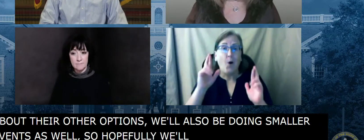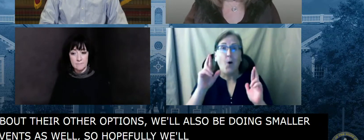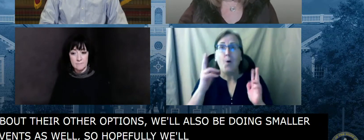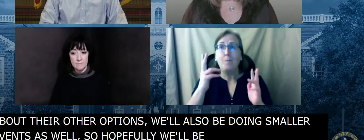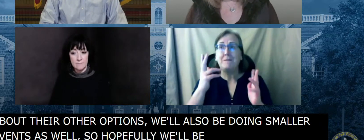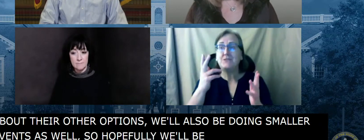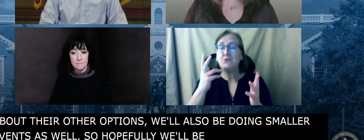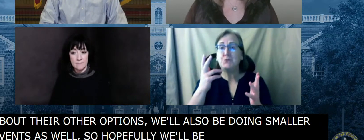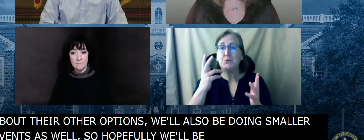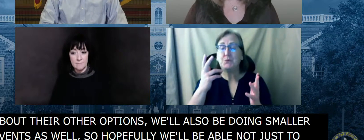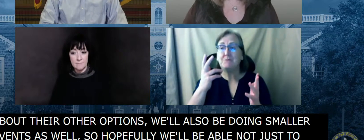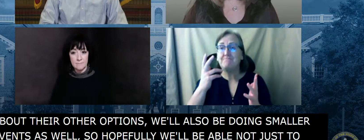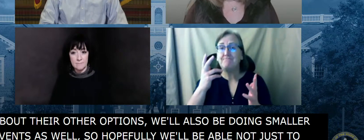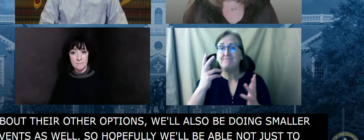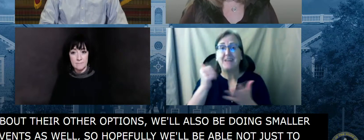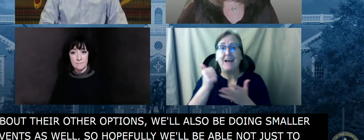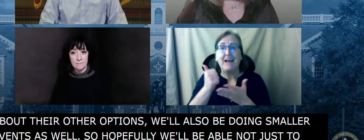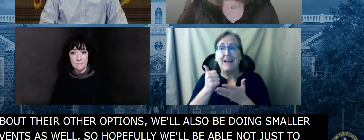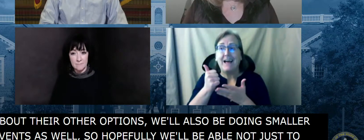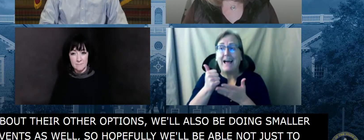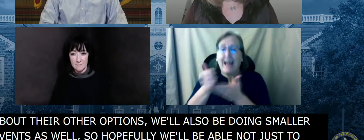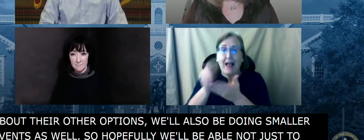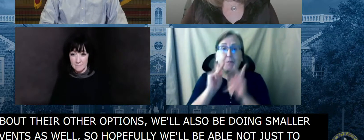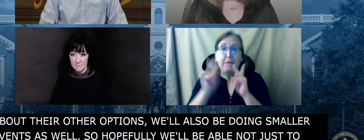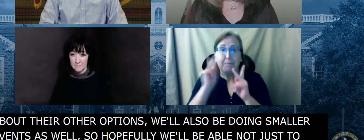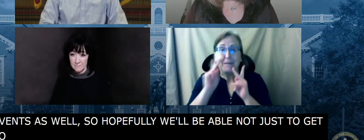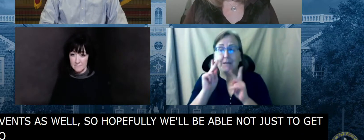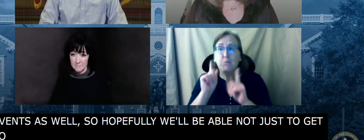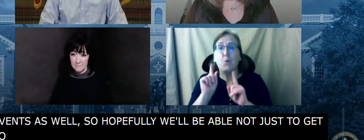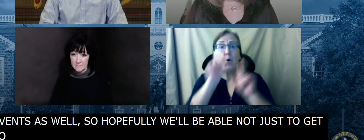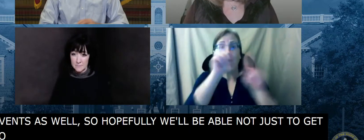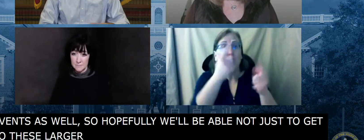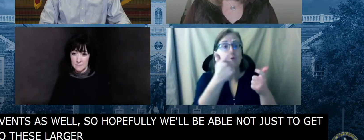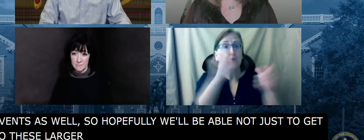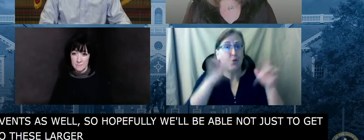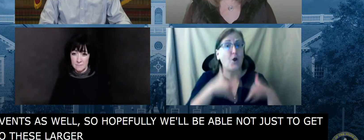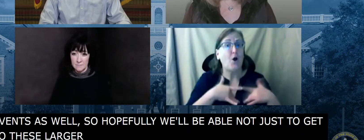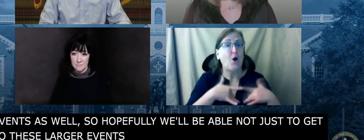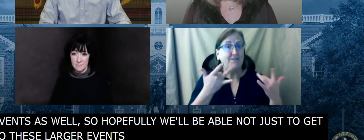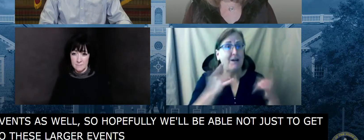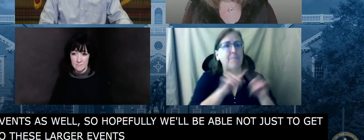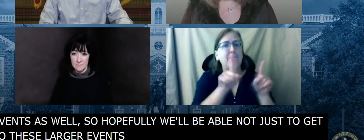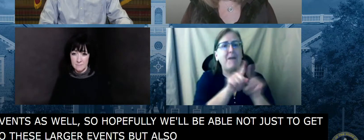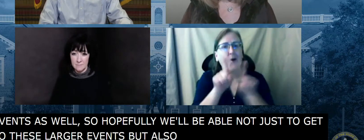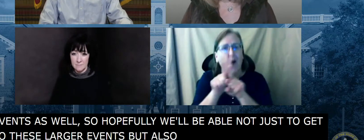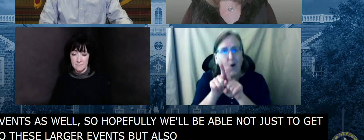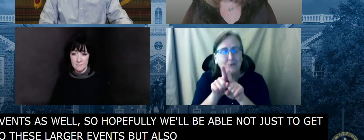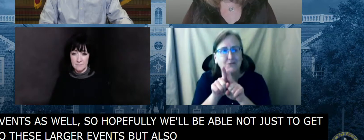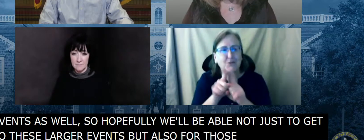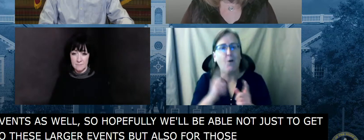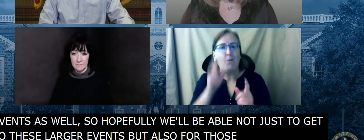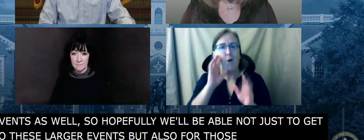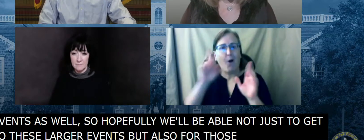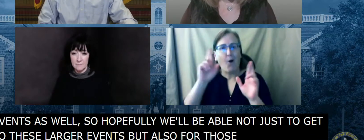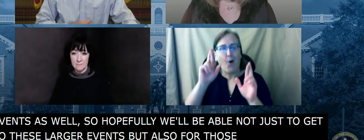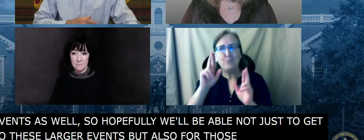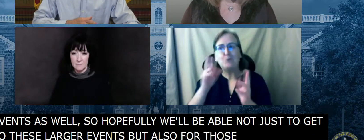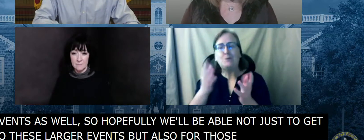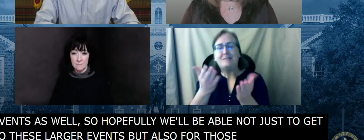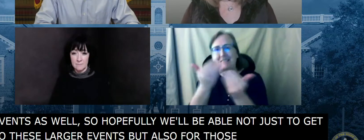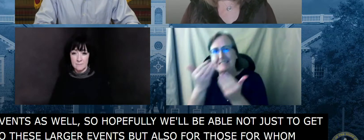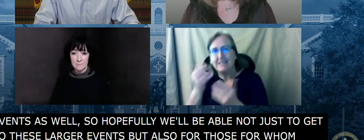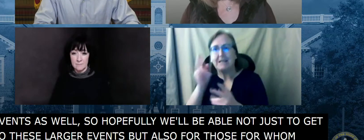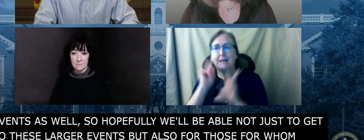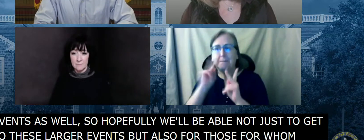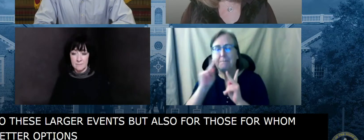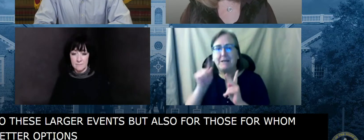help people get to these larger events, but also, for those for whom better options are available, we